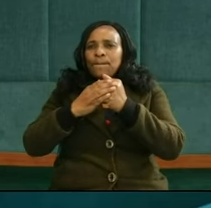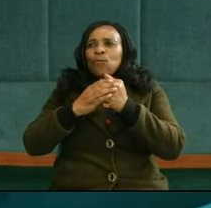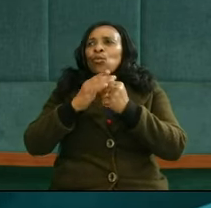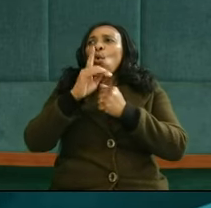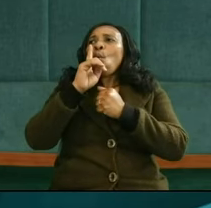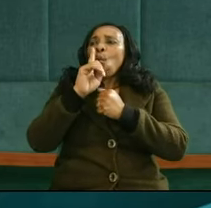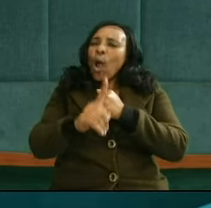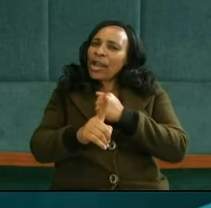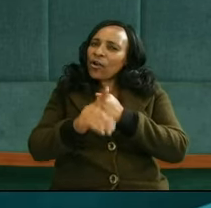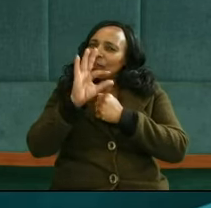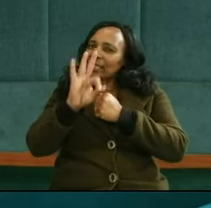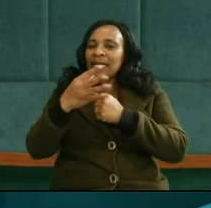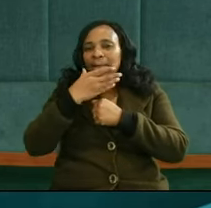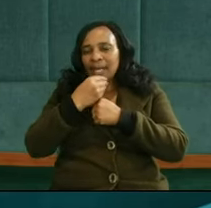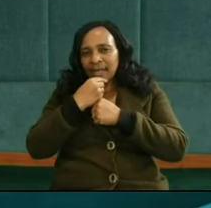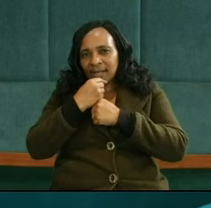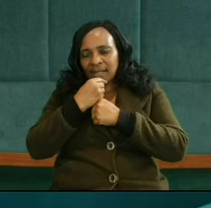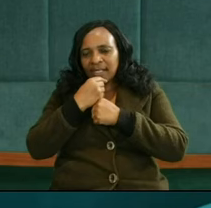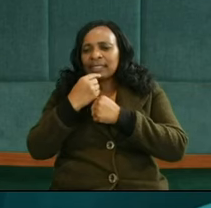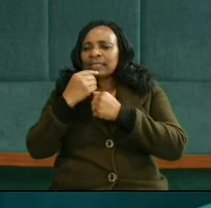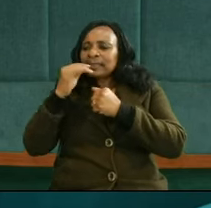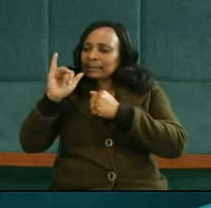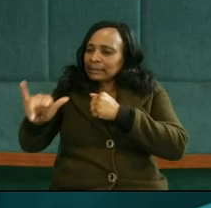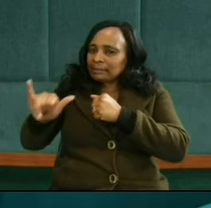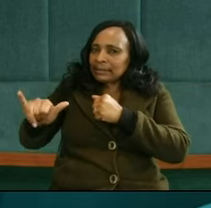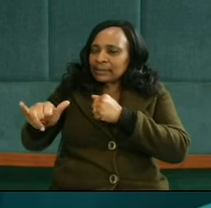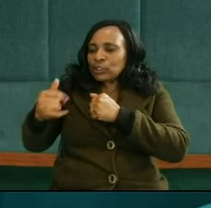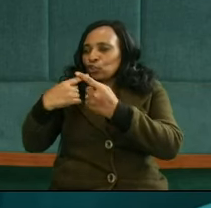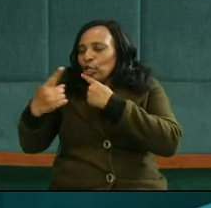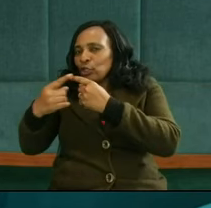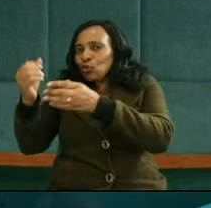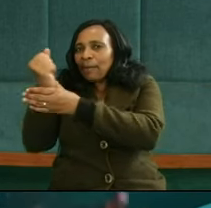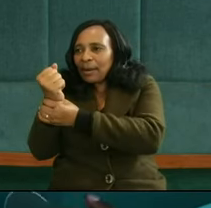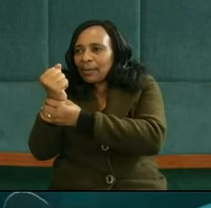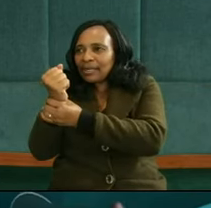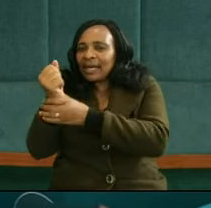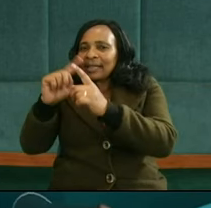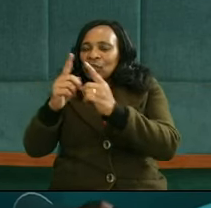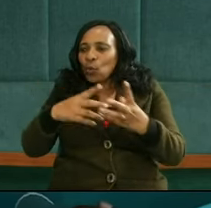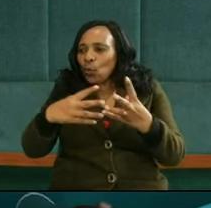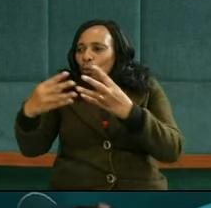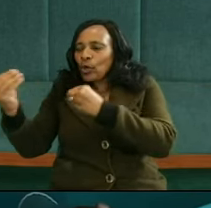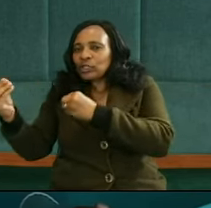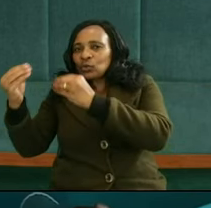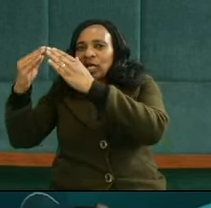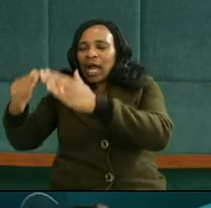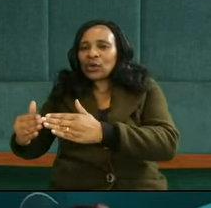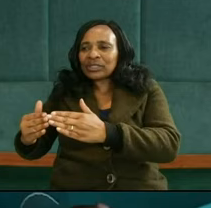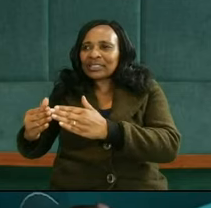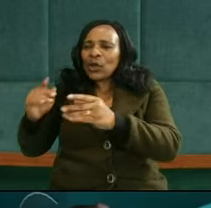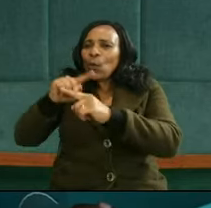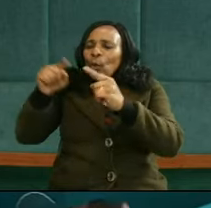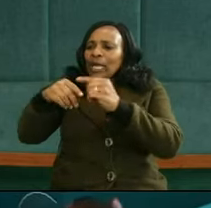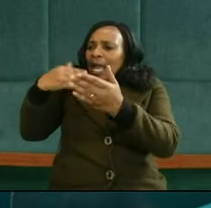one of the three men remains talking with Abraham, and the two proceed on to come to Sodom and Gomorrah. And when